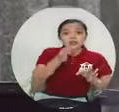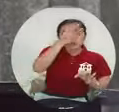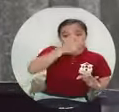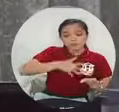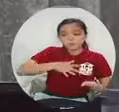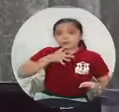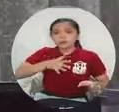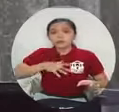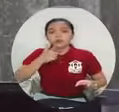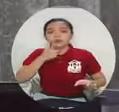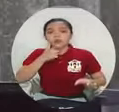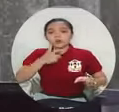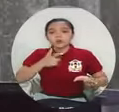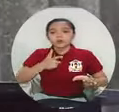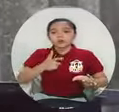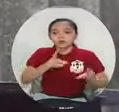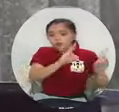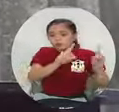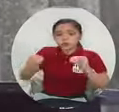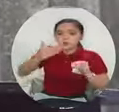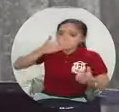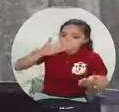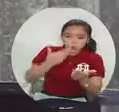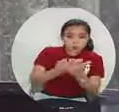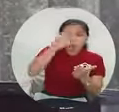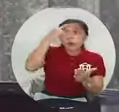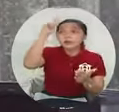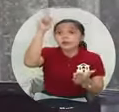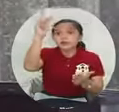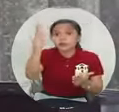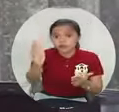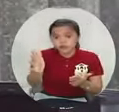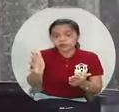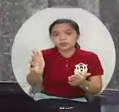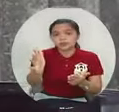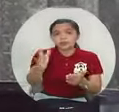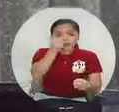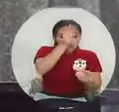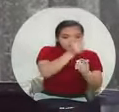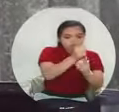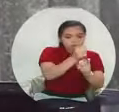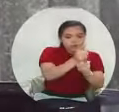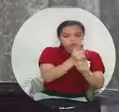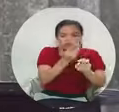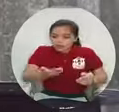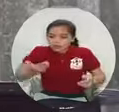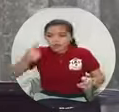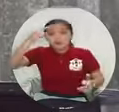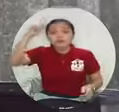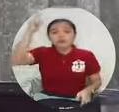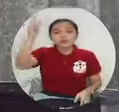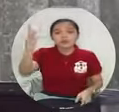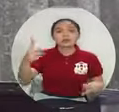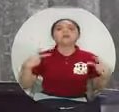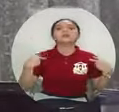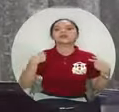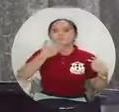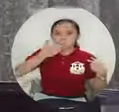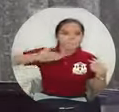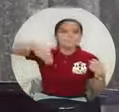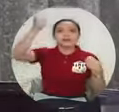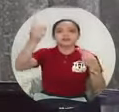who accomplish great things for God and people, and we are just the blessed results of their